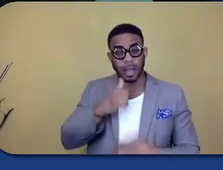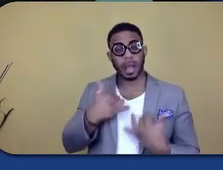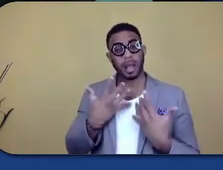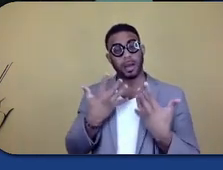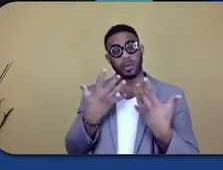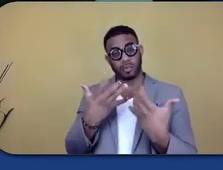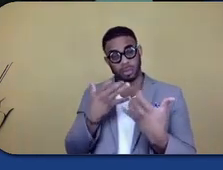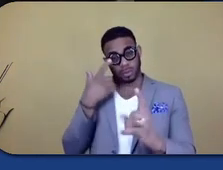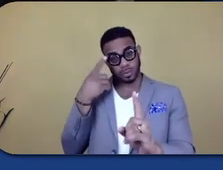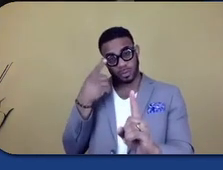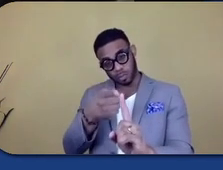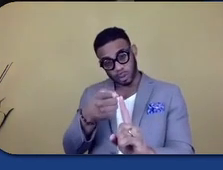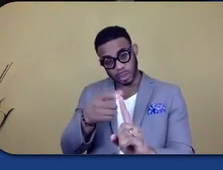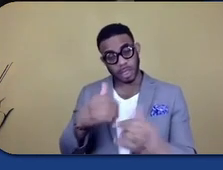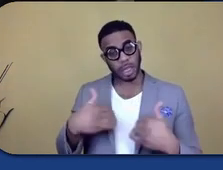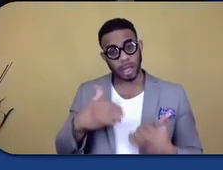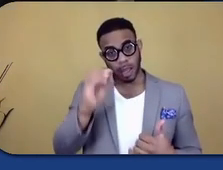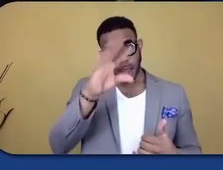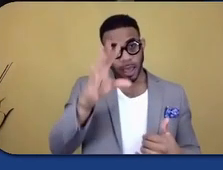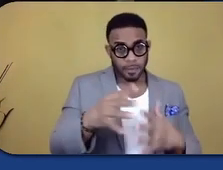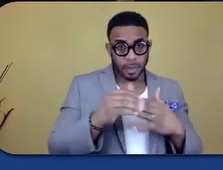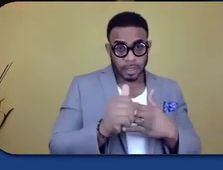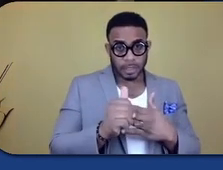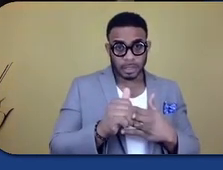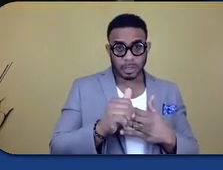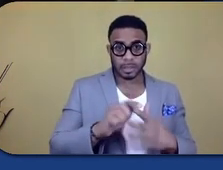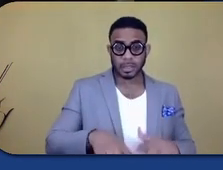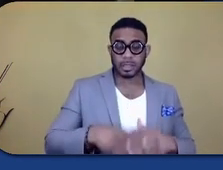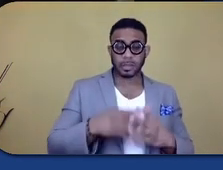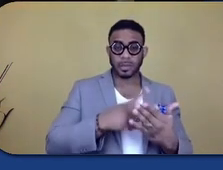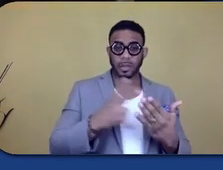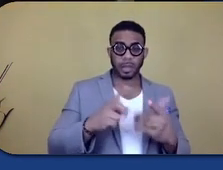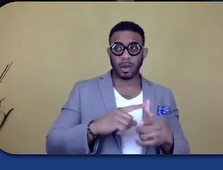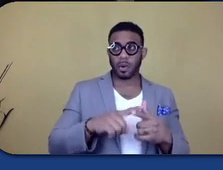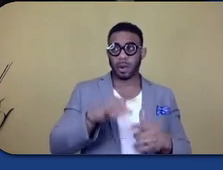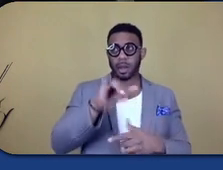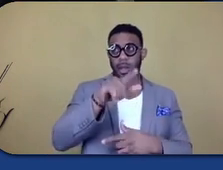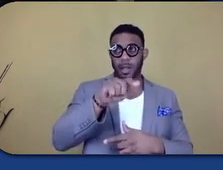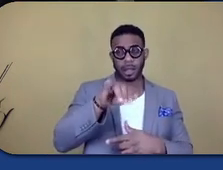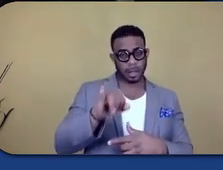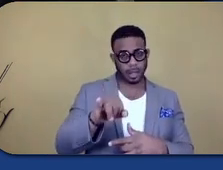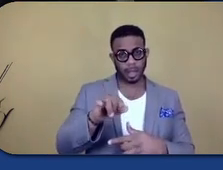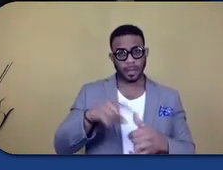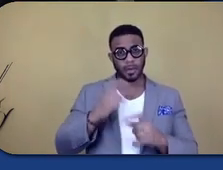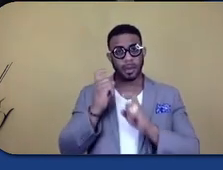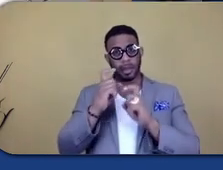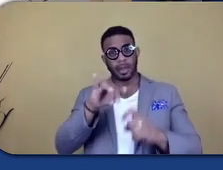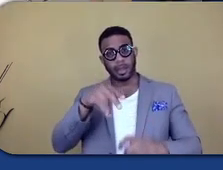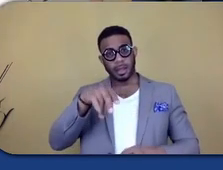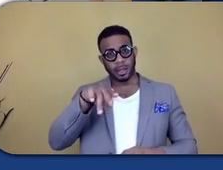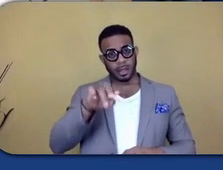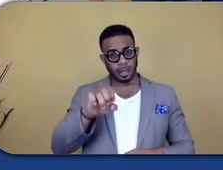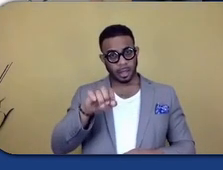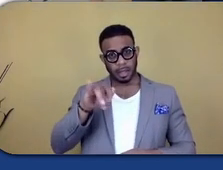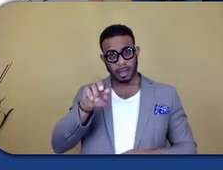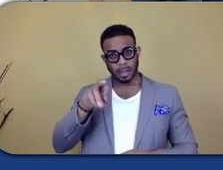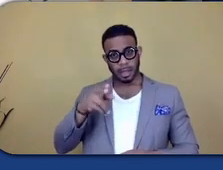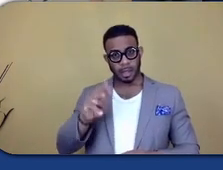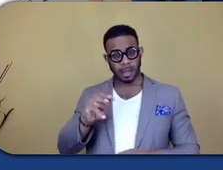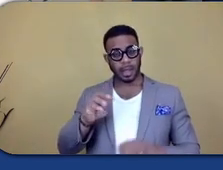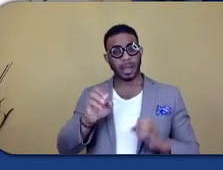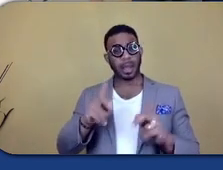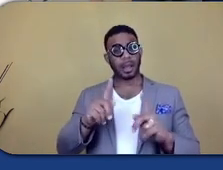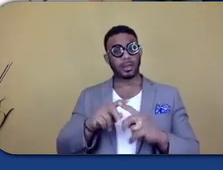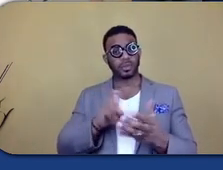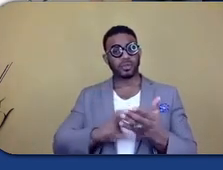wanted to point out the Young African Leadership Initiative Program, or YALI, which first gave Jock Abraham the opportunity to